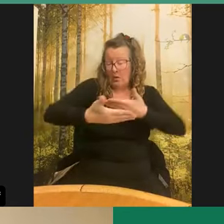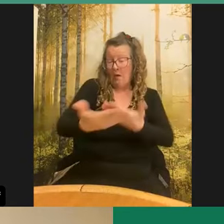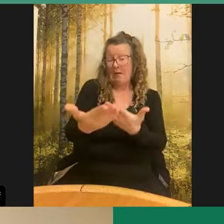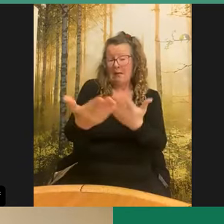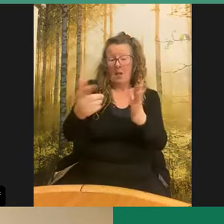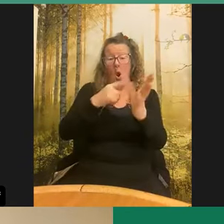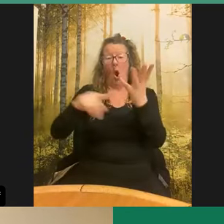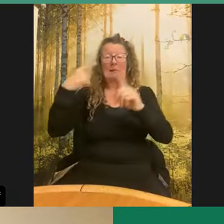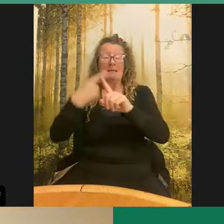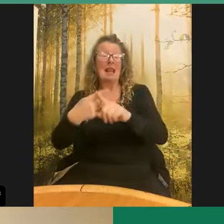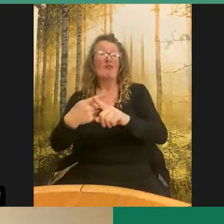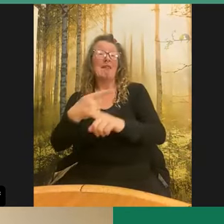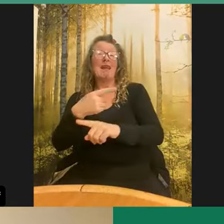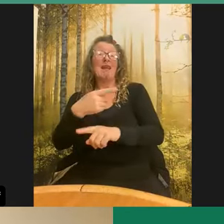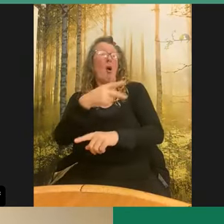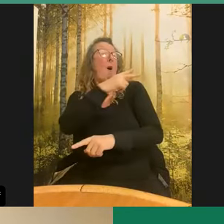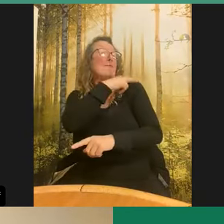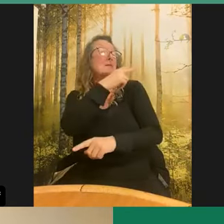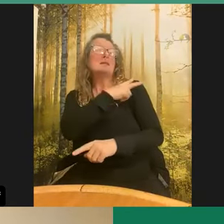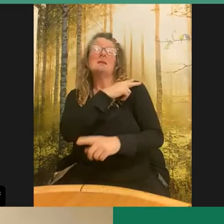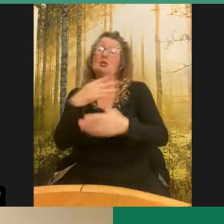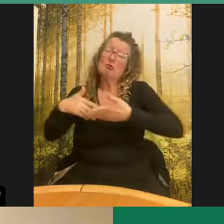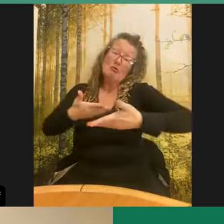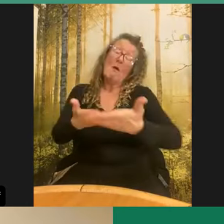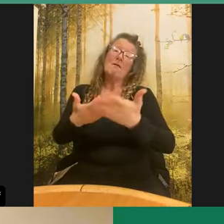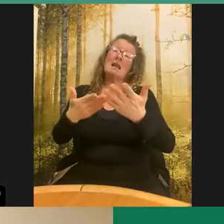from Trinidadian auxiliary service, but also